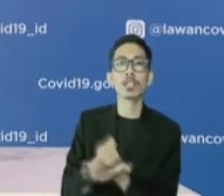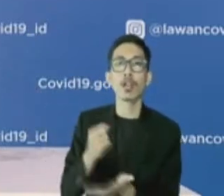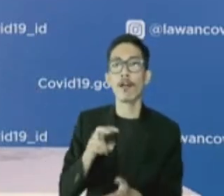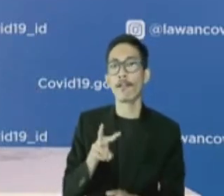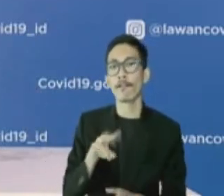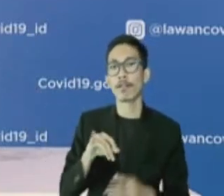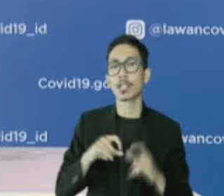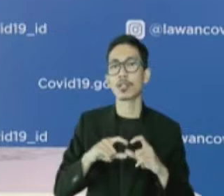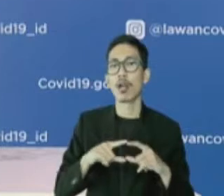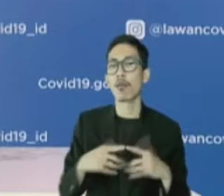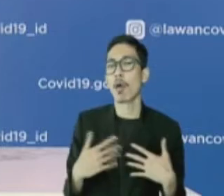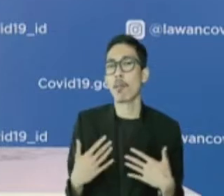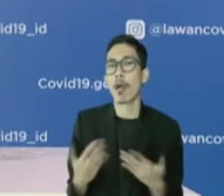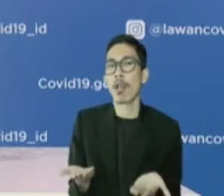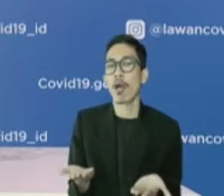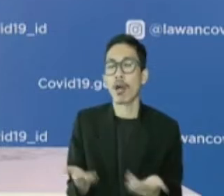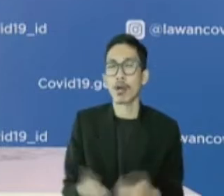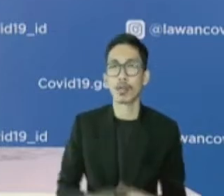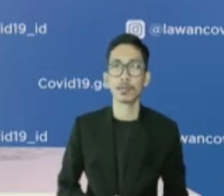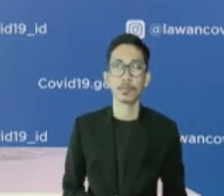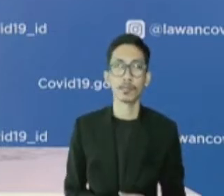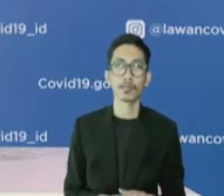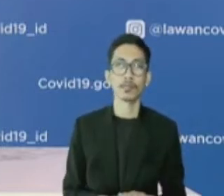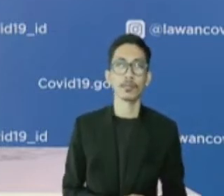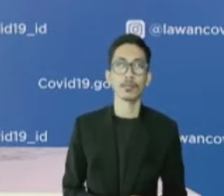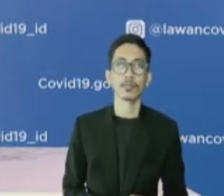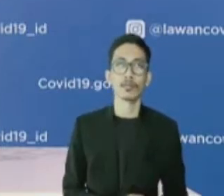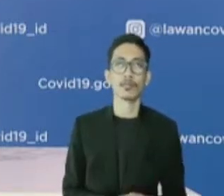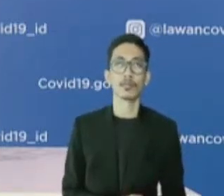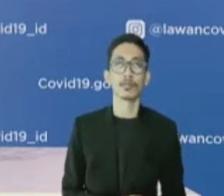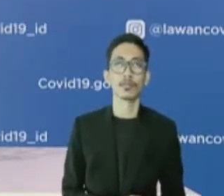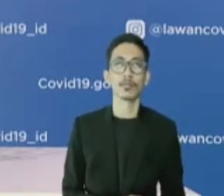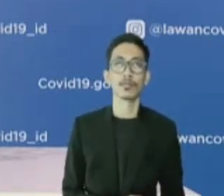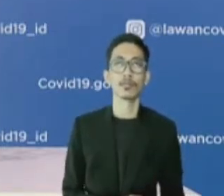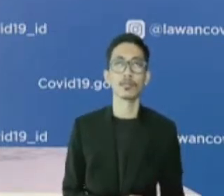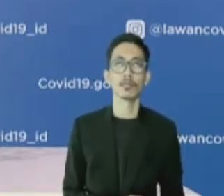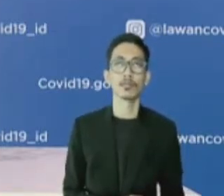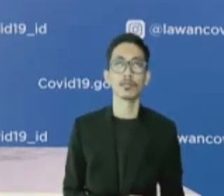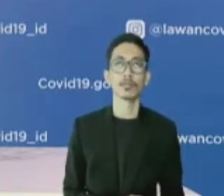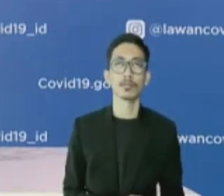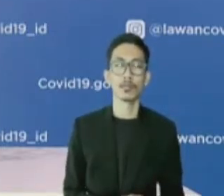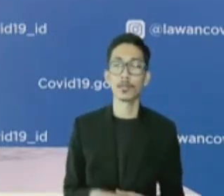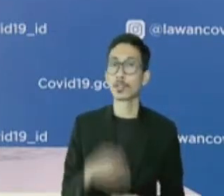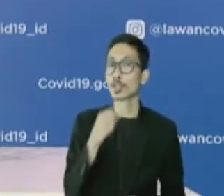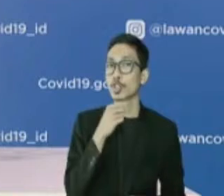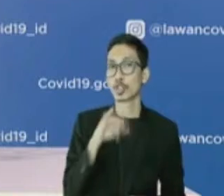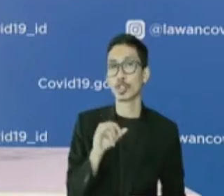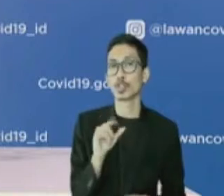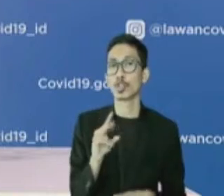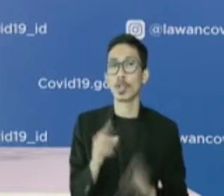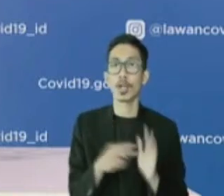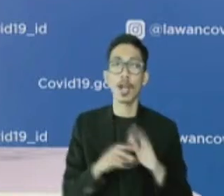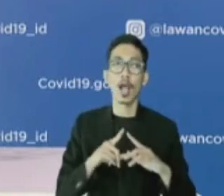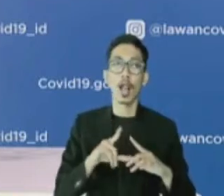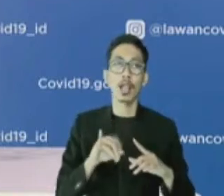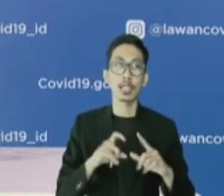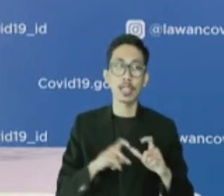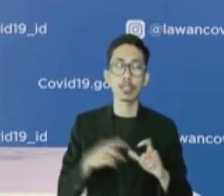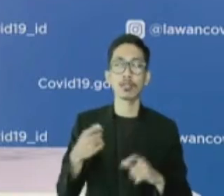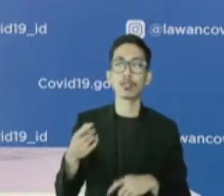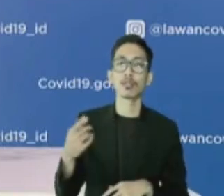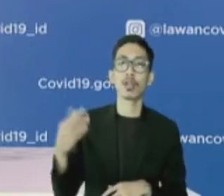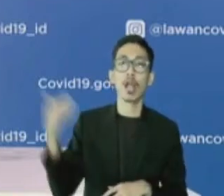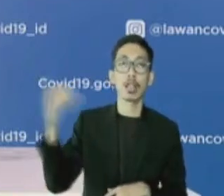the criteria for individuals who are allowed to enter Indonesia, including journalists, will evolve in the